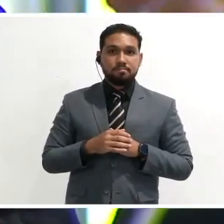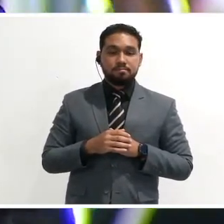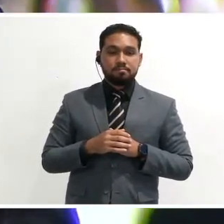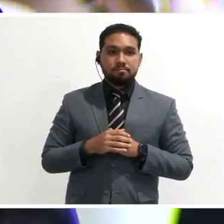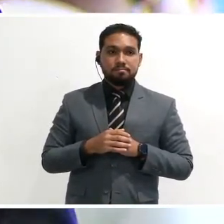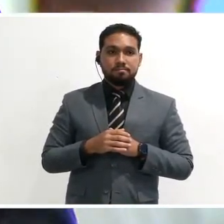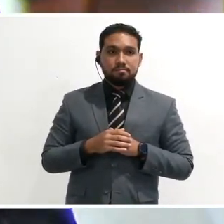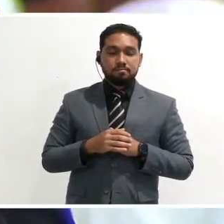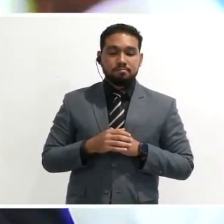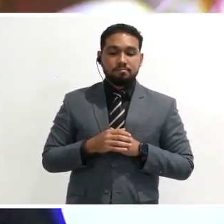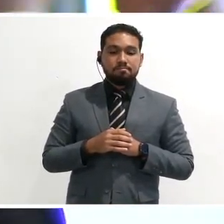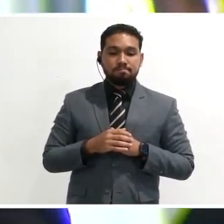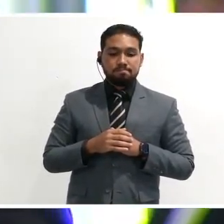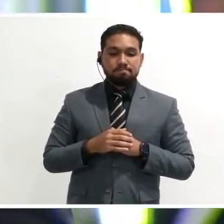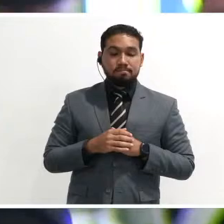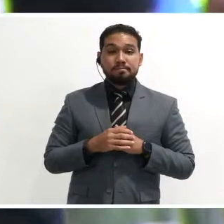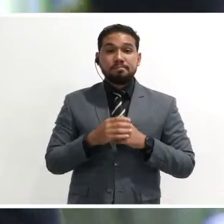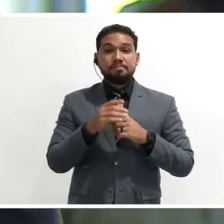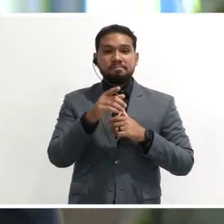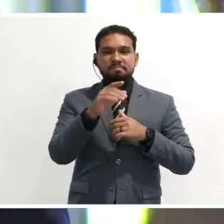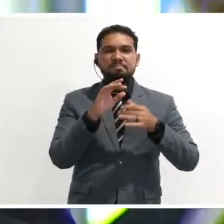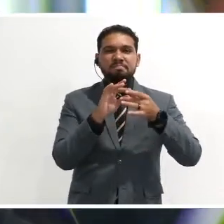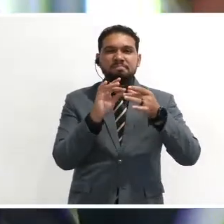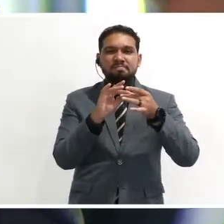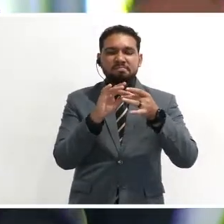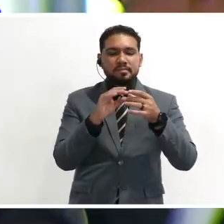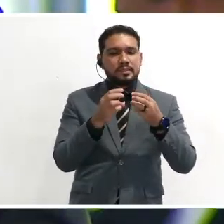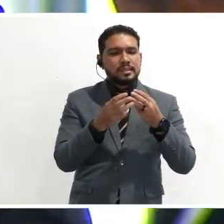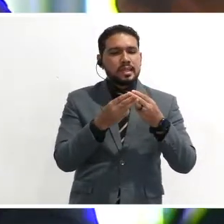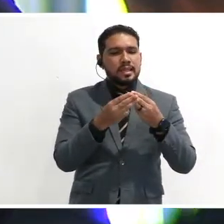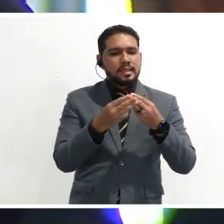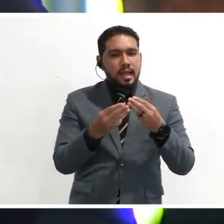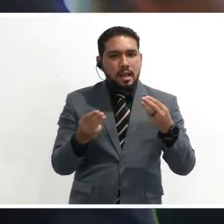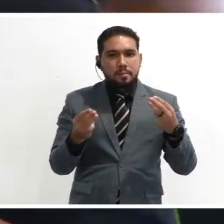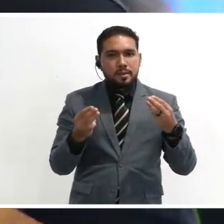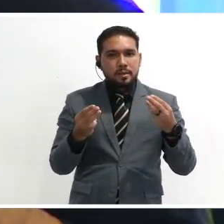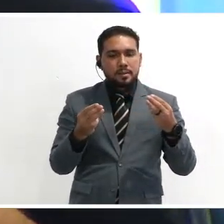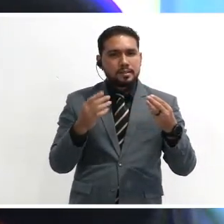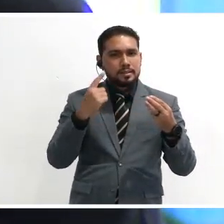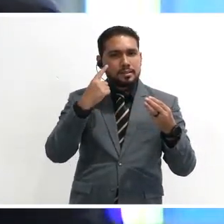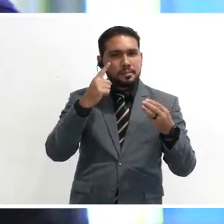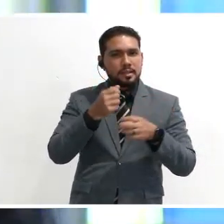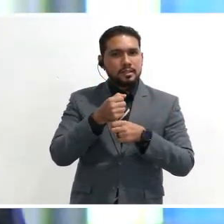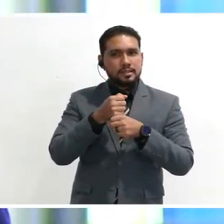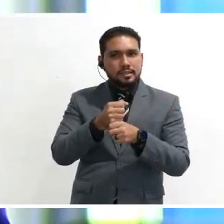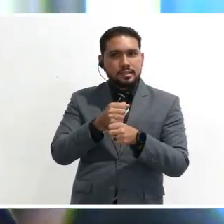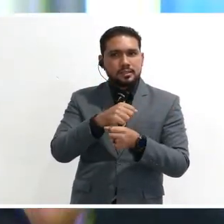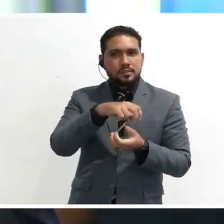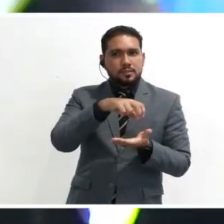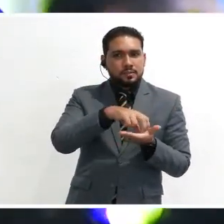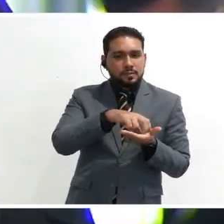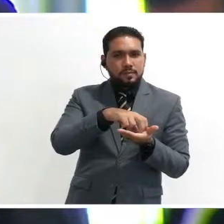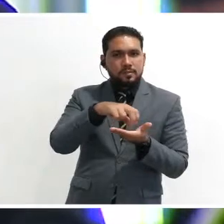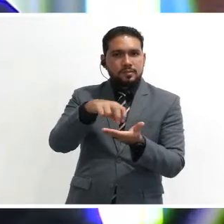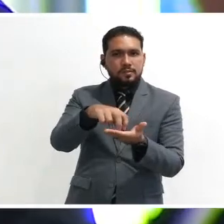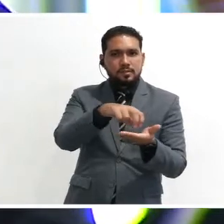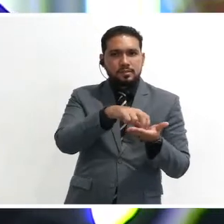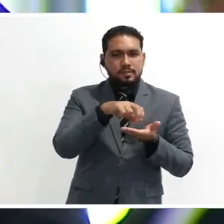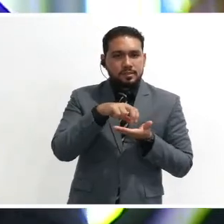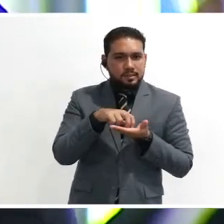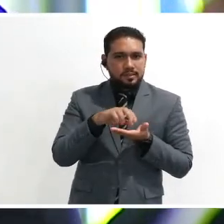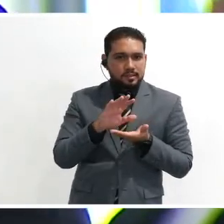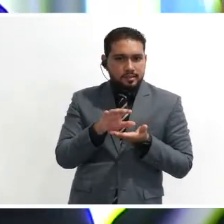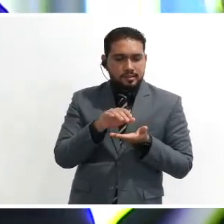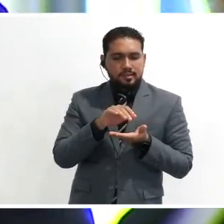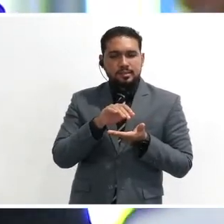substrate materials question, in terms of the possible trends that might develop, how dependent are the other projections